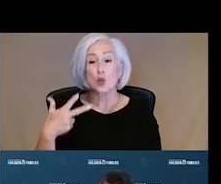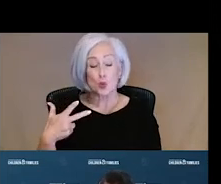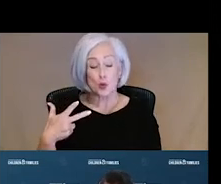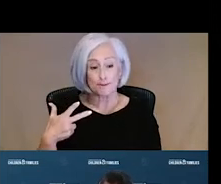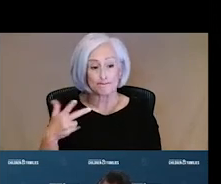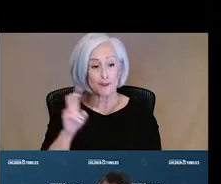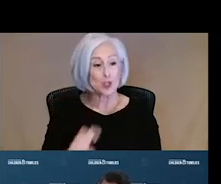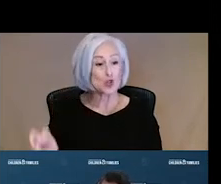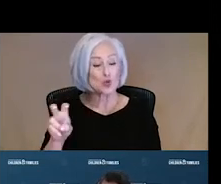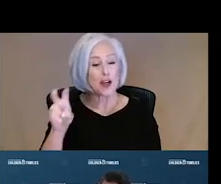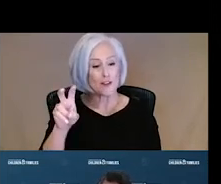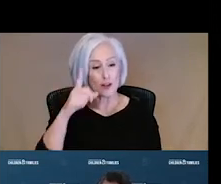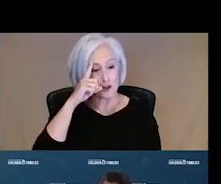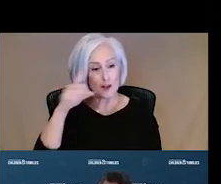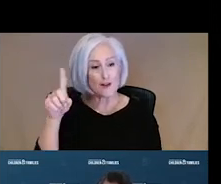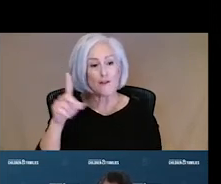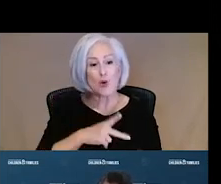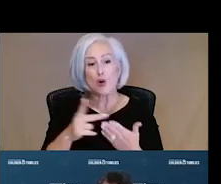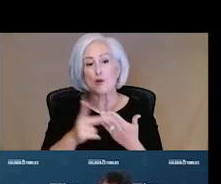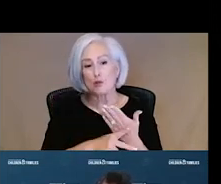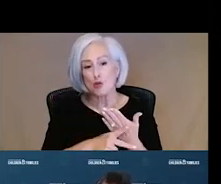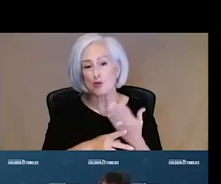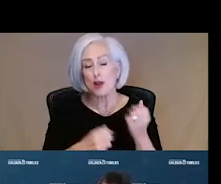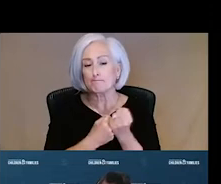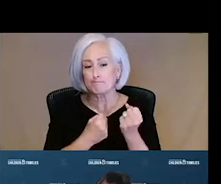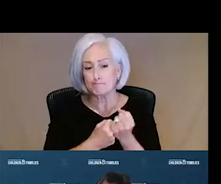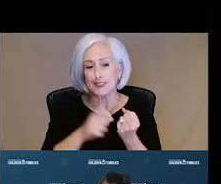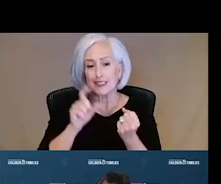program-funded advocate meeting a survivor at the hospital.